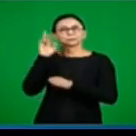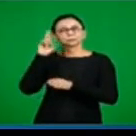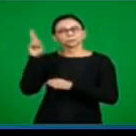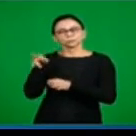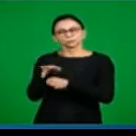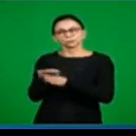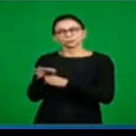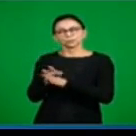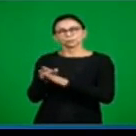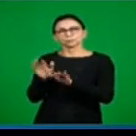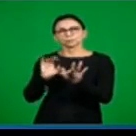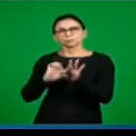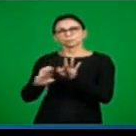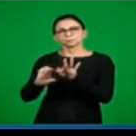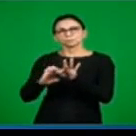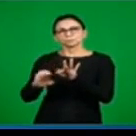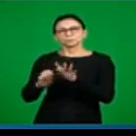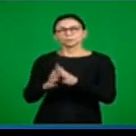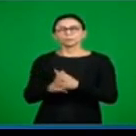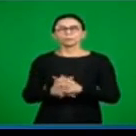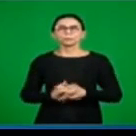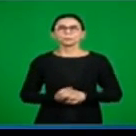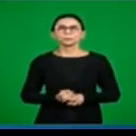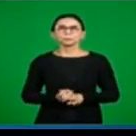that the Lord has given to the Church of Philadelphia.